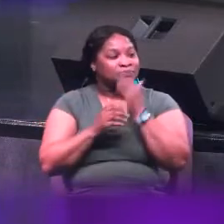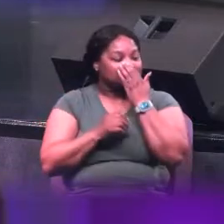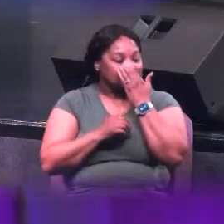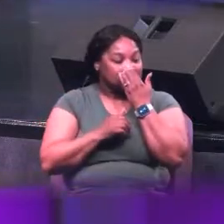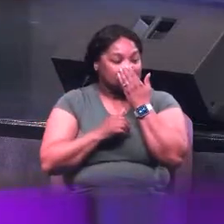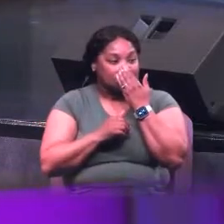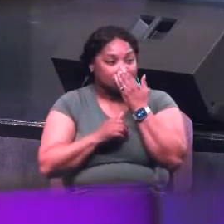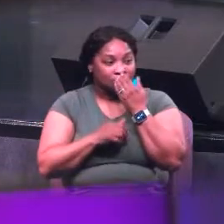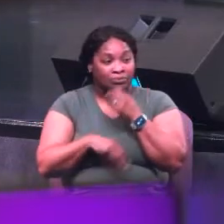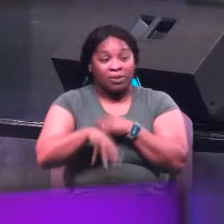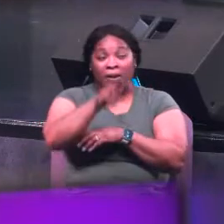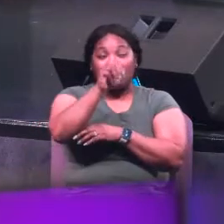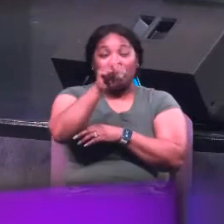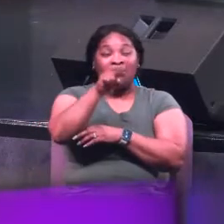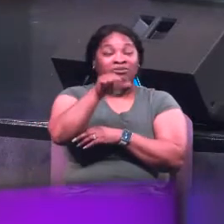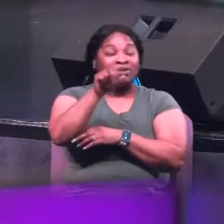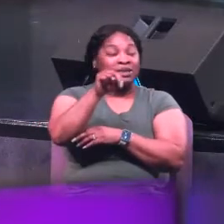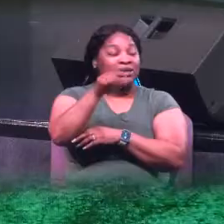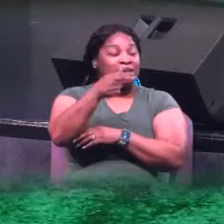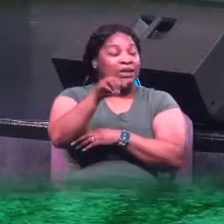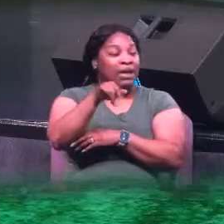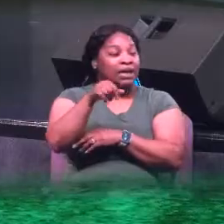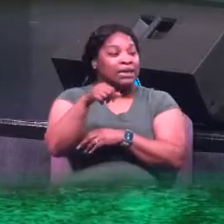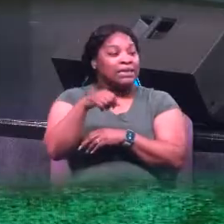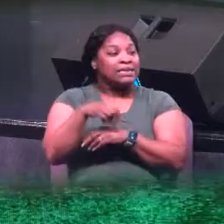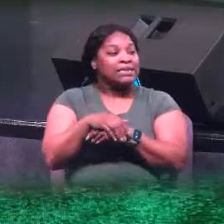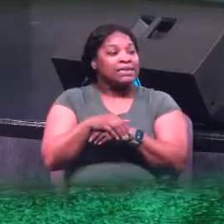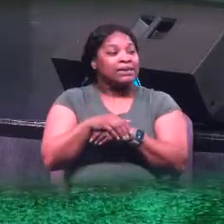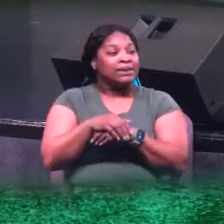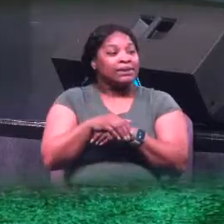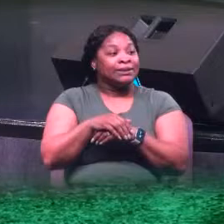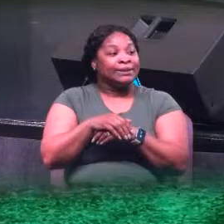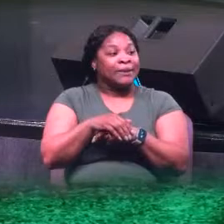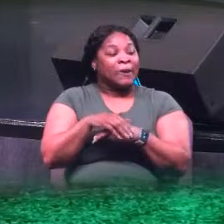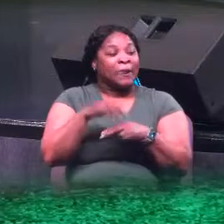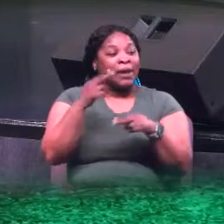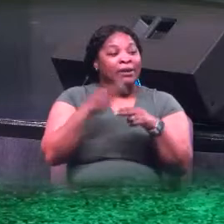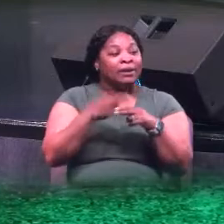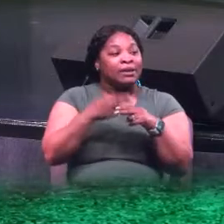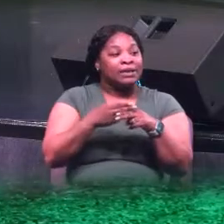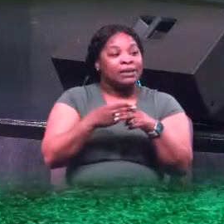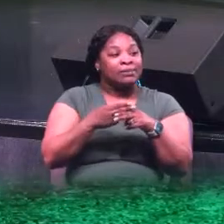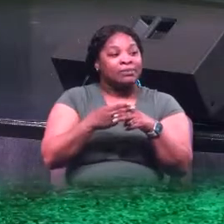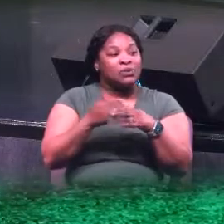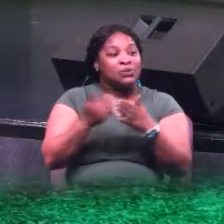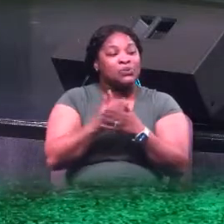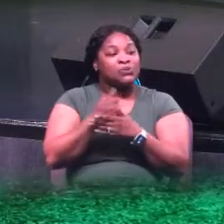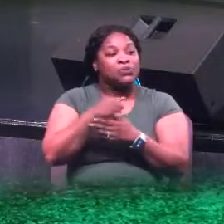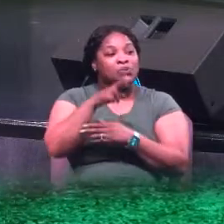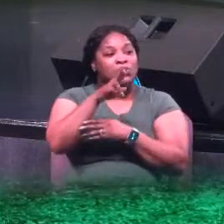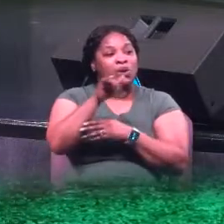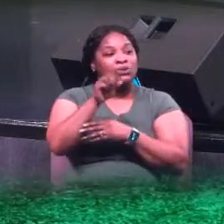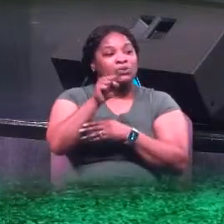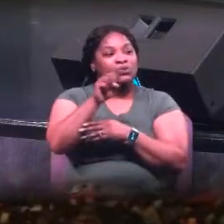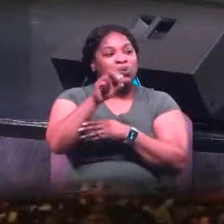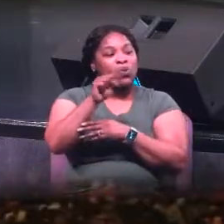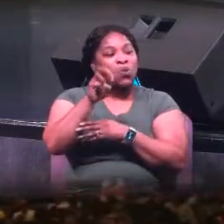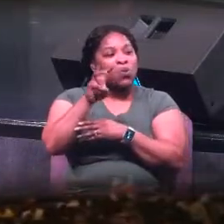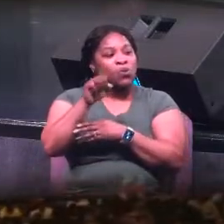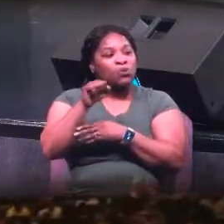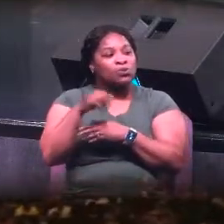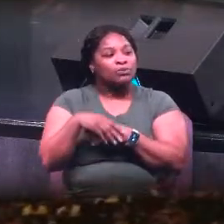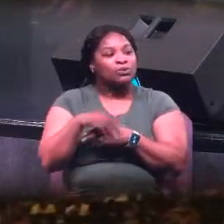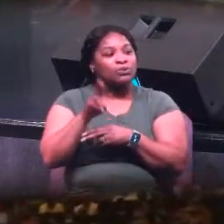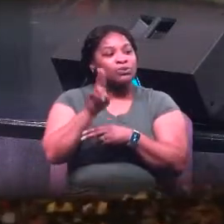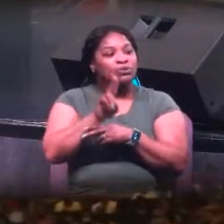As a matter of fact, Marvin Gaye renamed the group that was called Raw Soul. He told them you should use